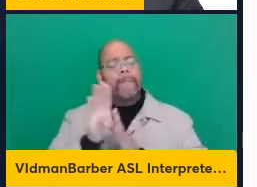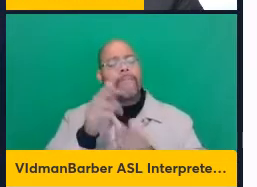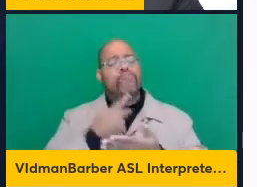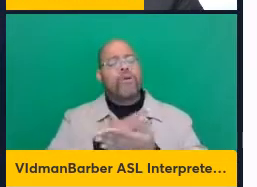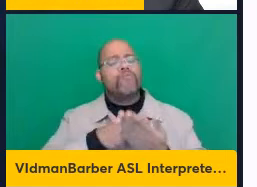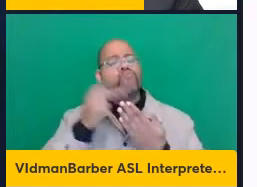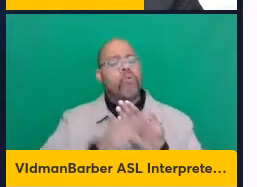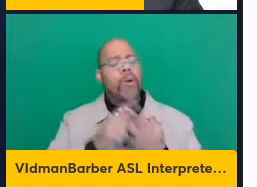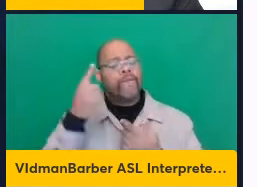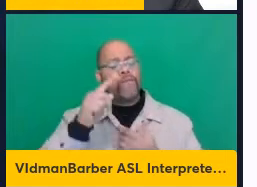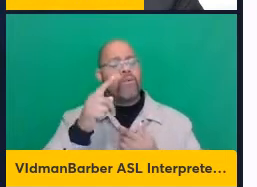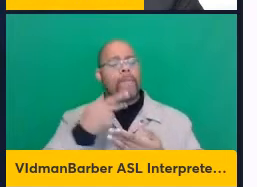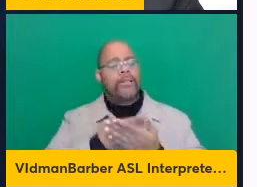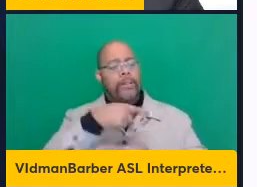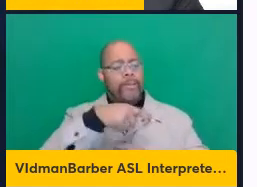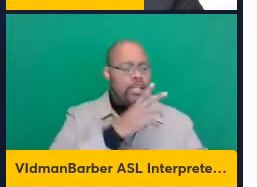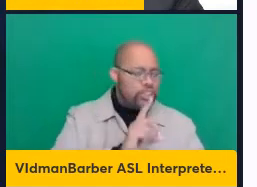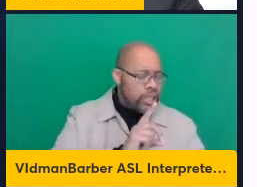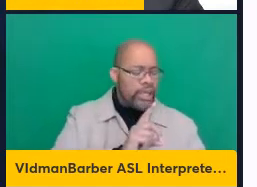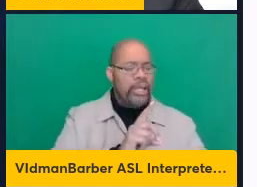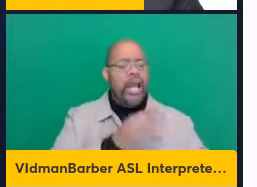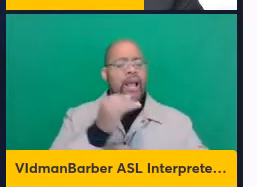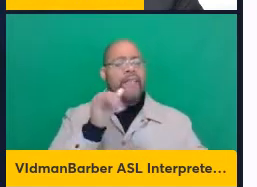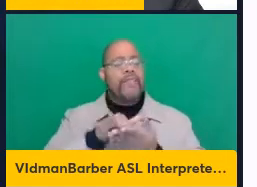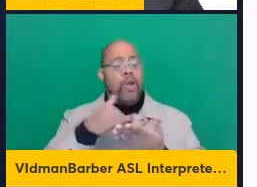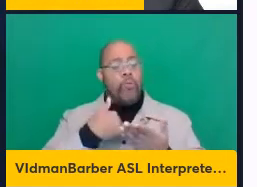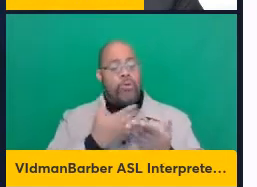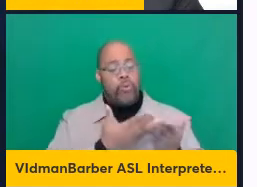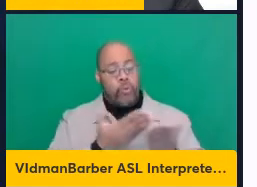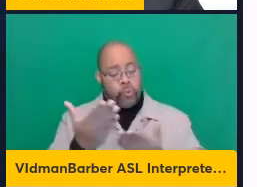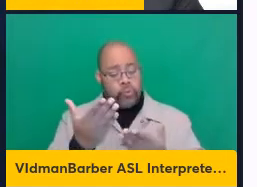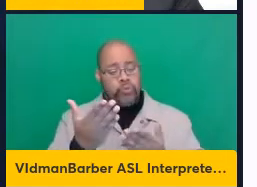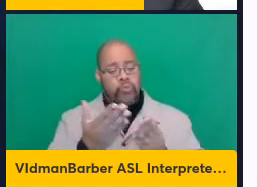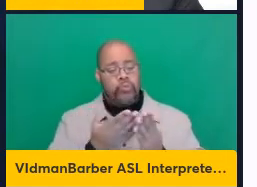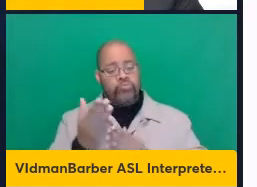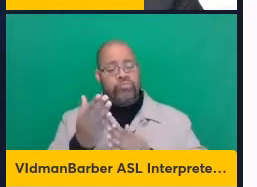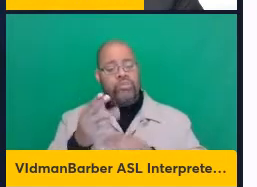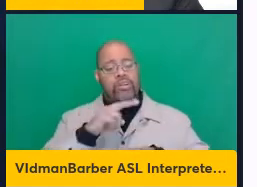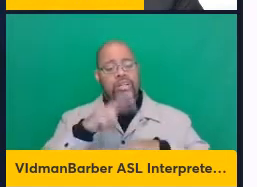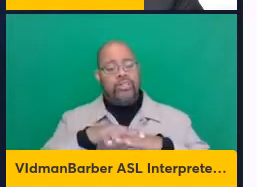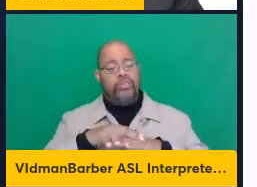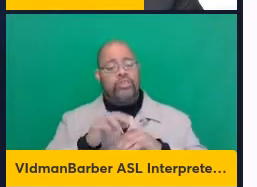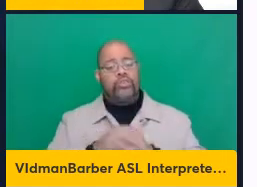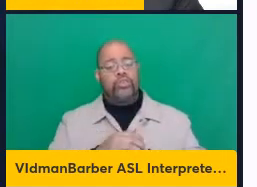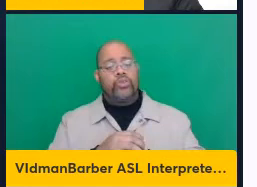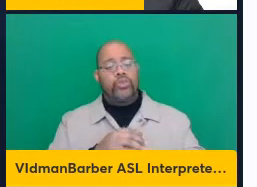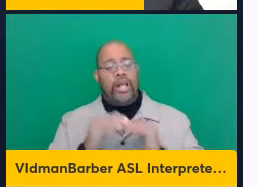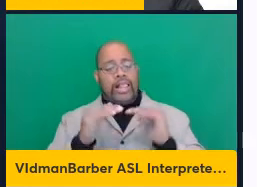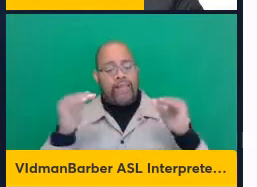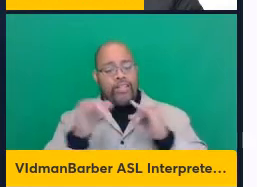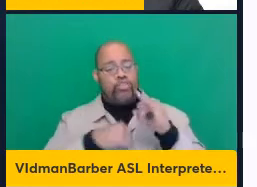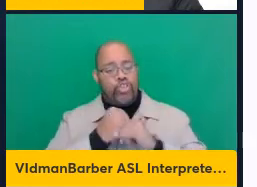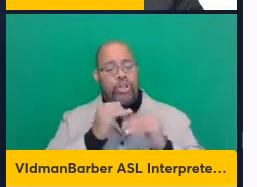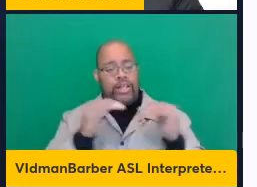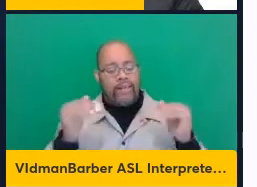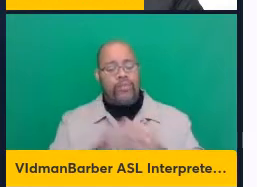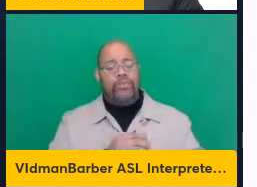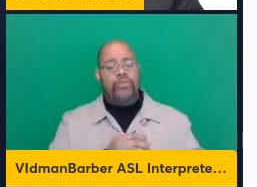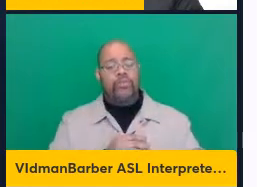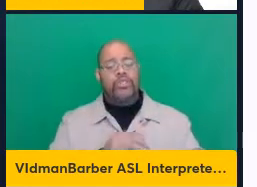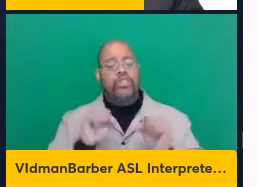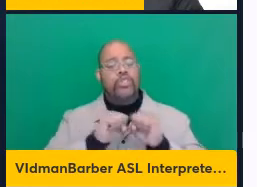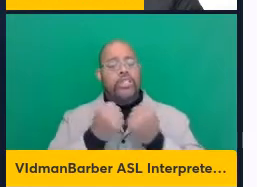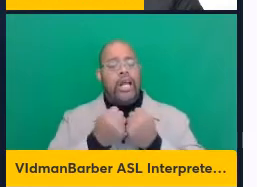program for master's, PhD, and this we took through accreditation at the national and to the international level through the Royal Society of Biology in the